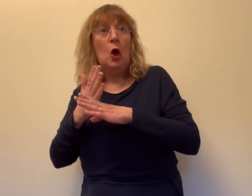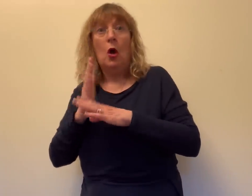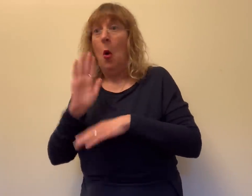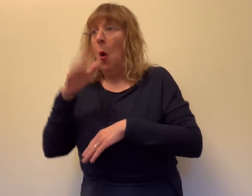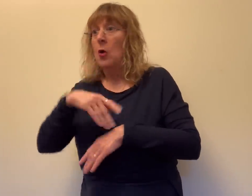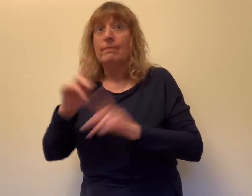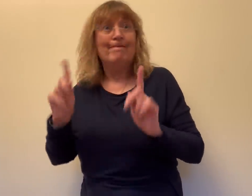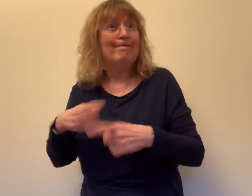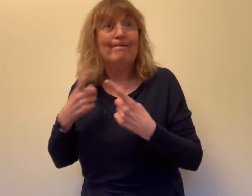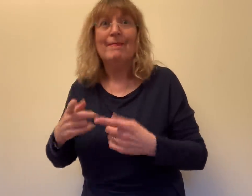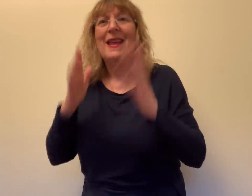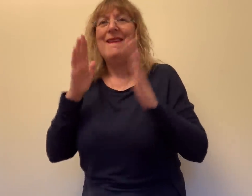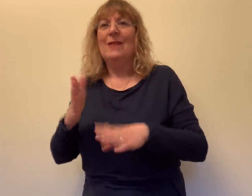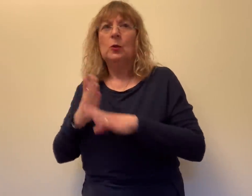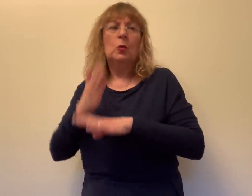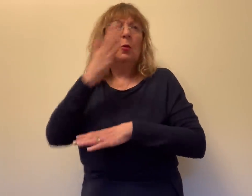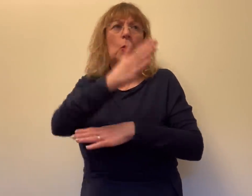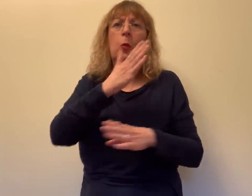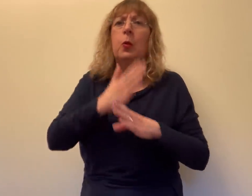them by.